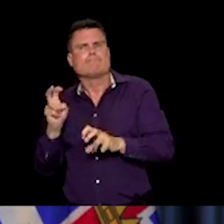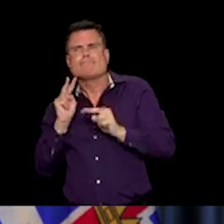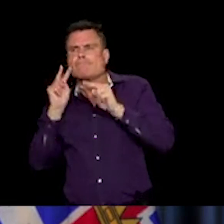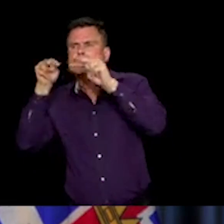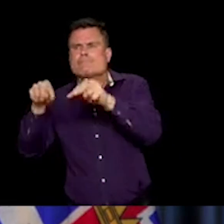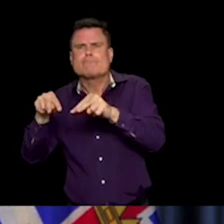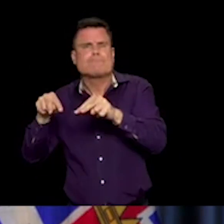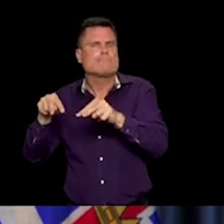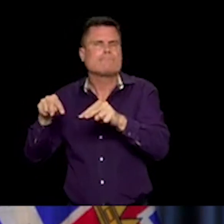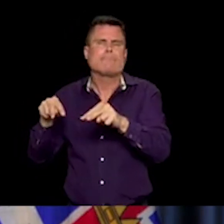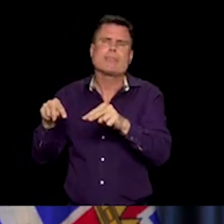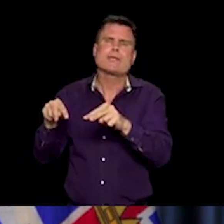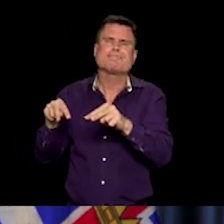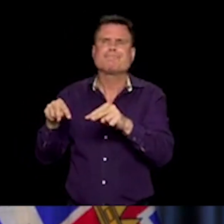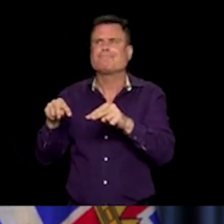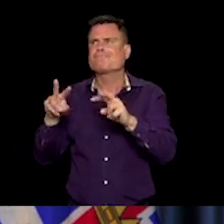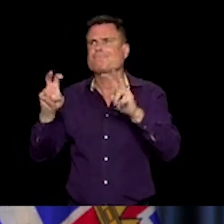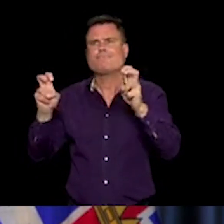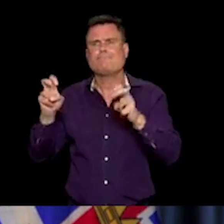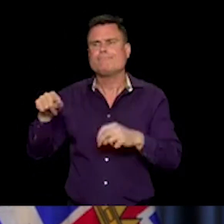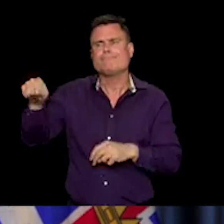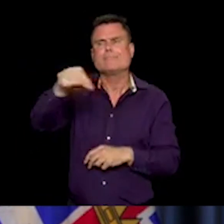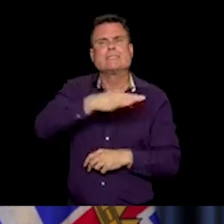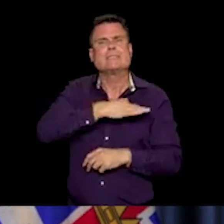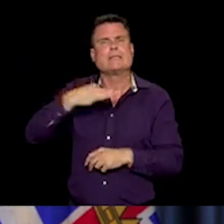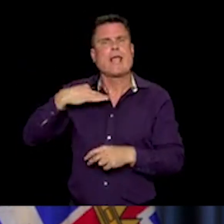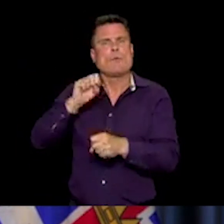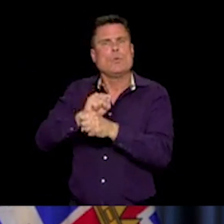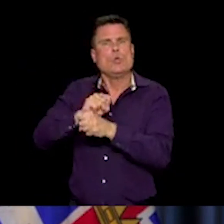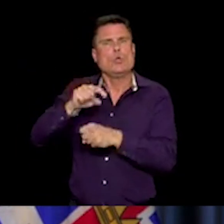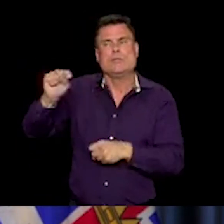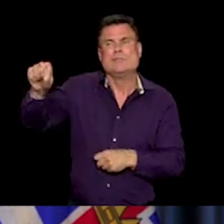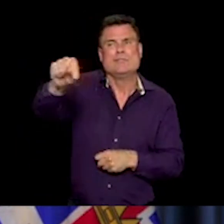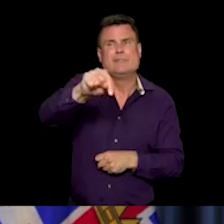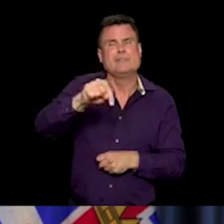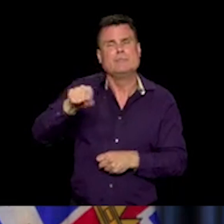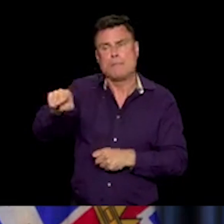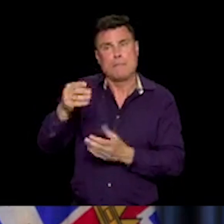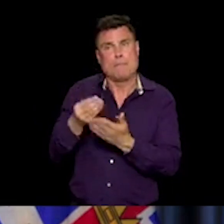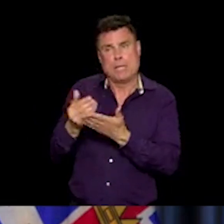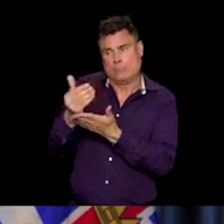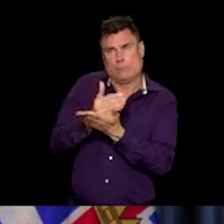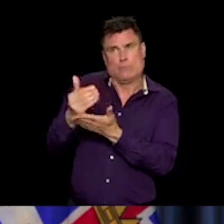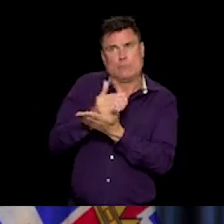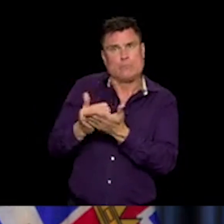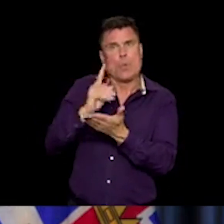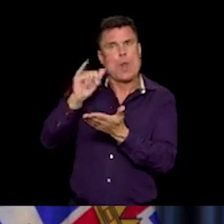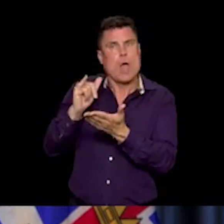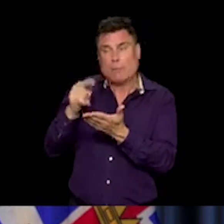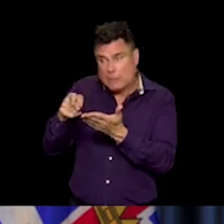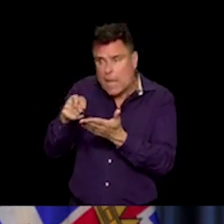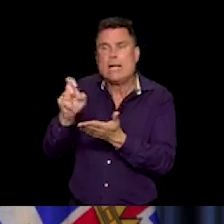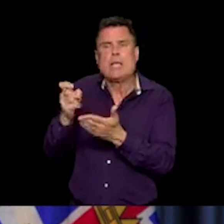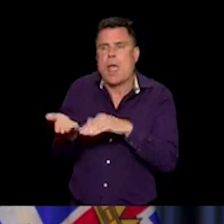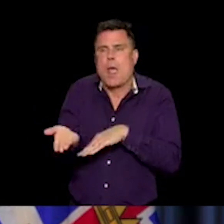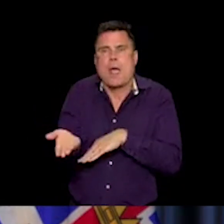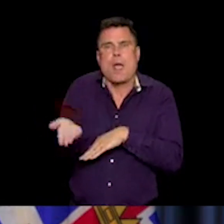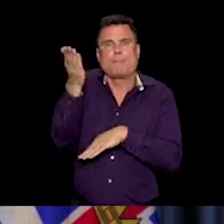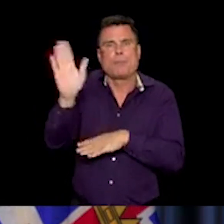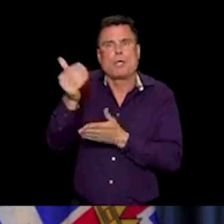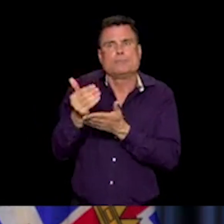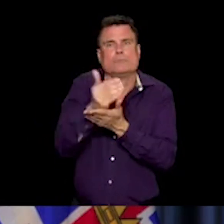legal services, health authorities, and industry partners to develop a provincial template and process, a webinar to support implementing this plan